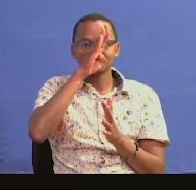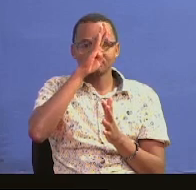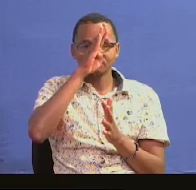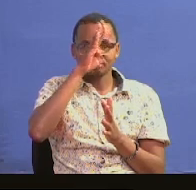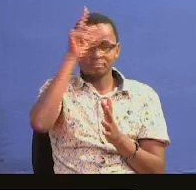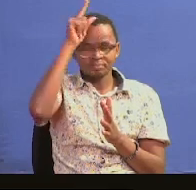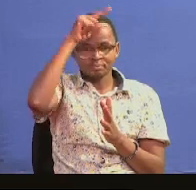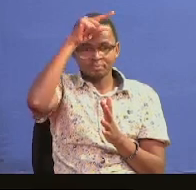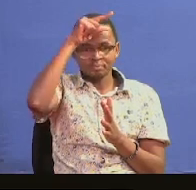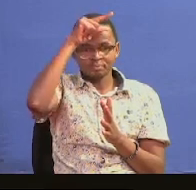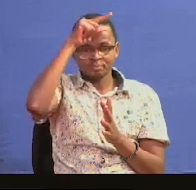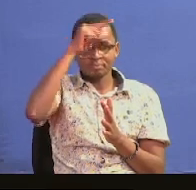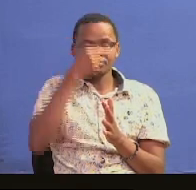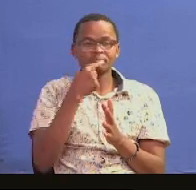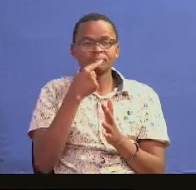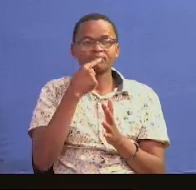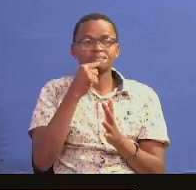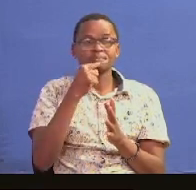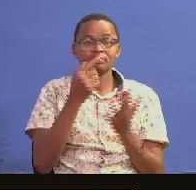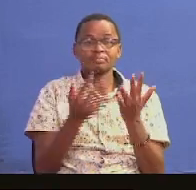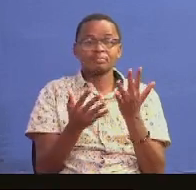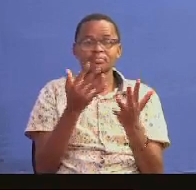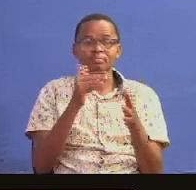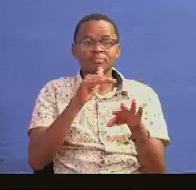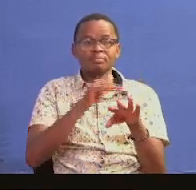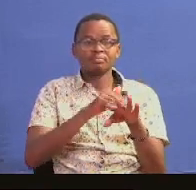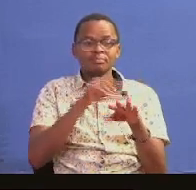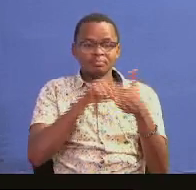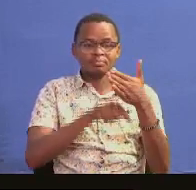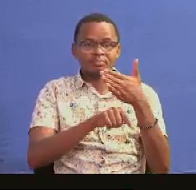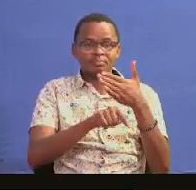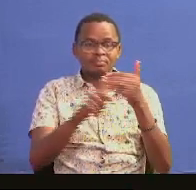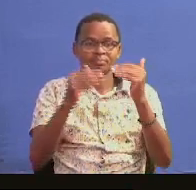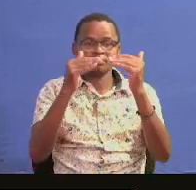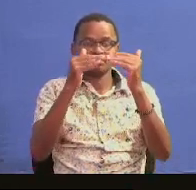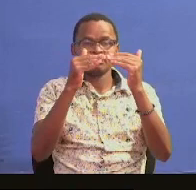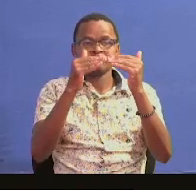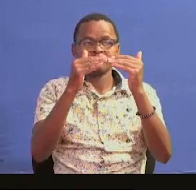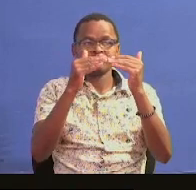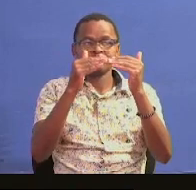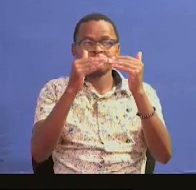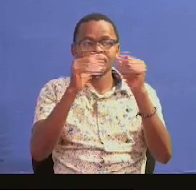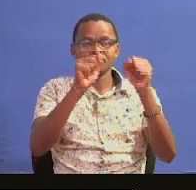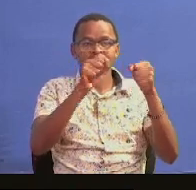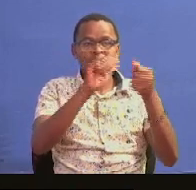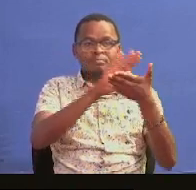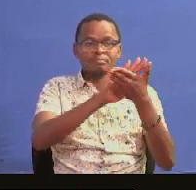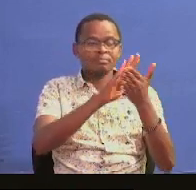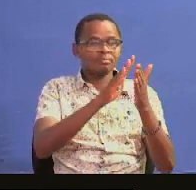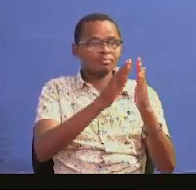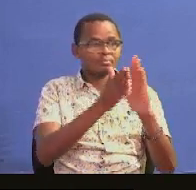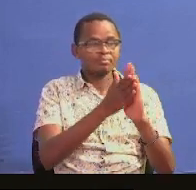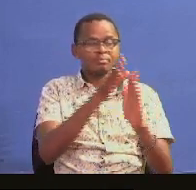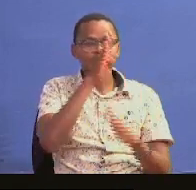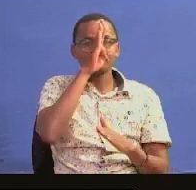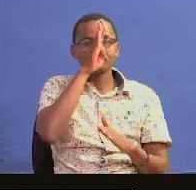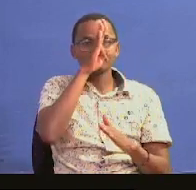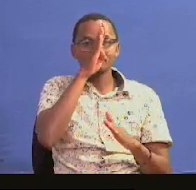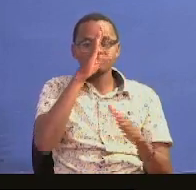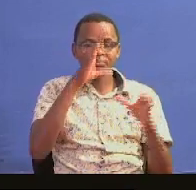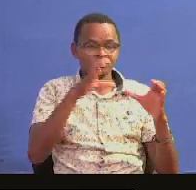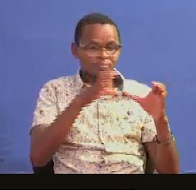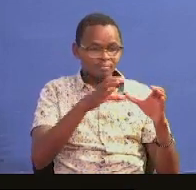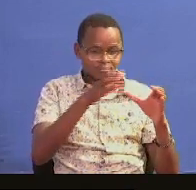Science degree nurse. So it will depend at your entry level. So you can become a nurse by being